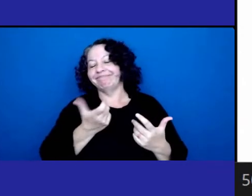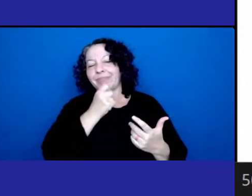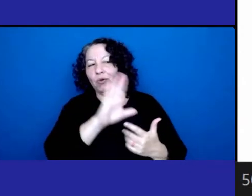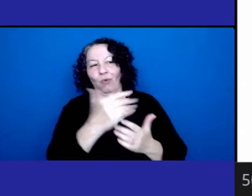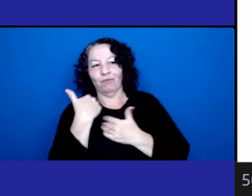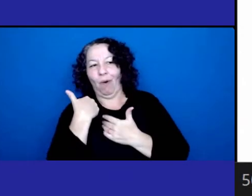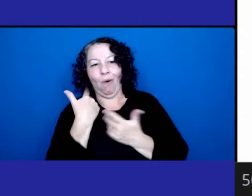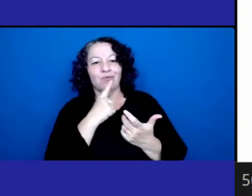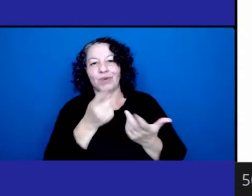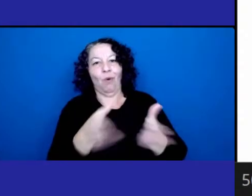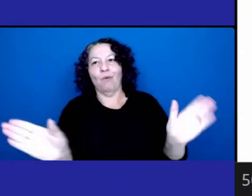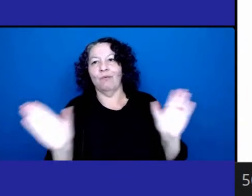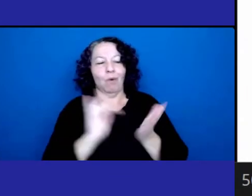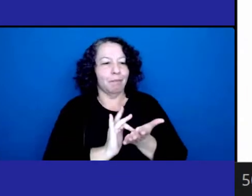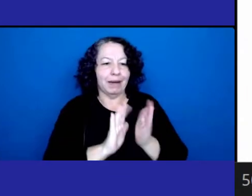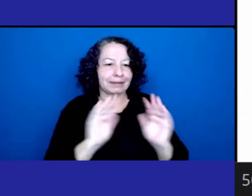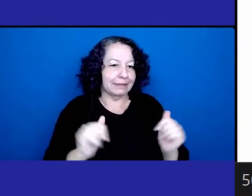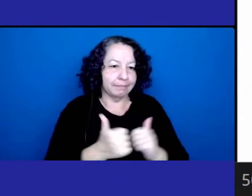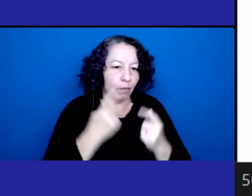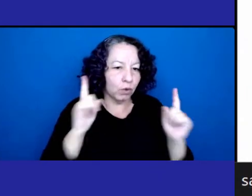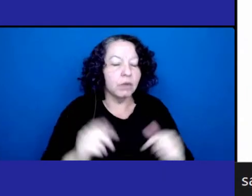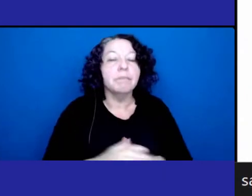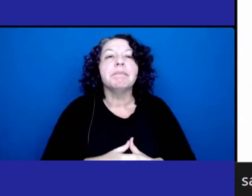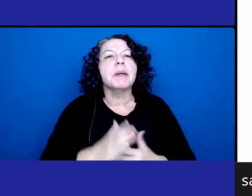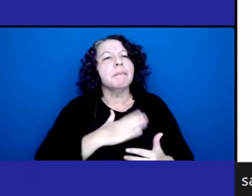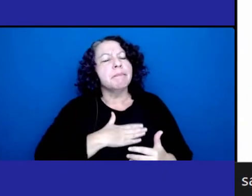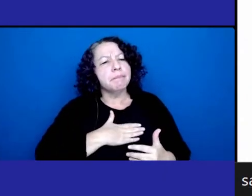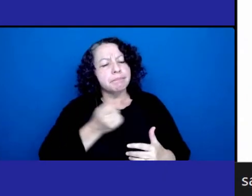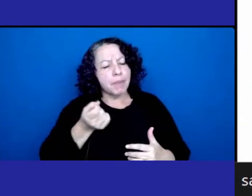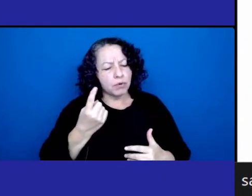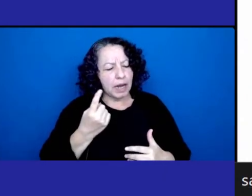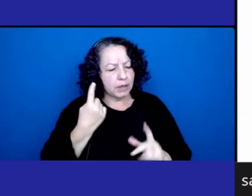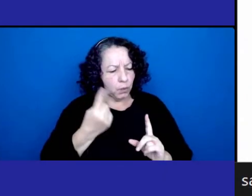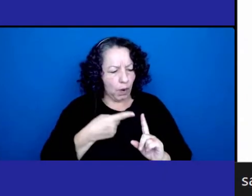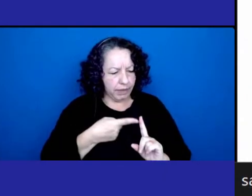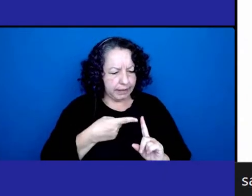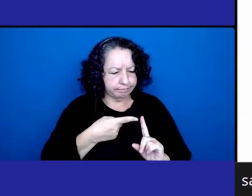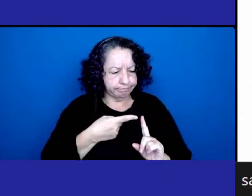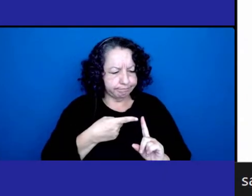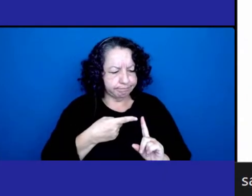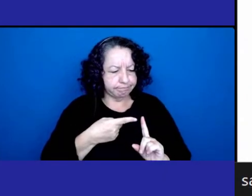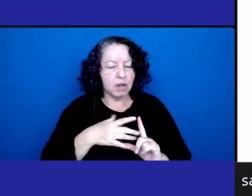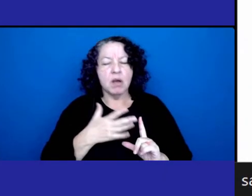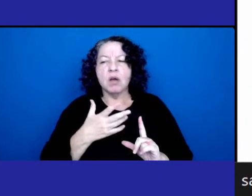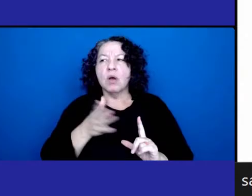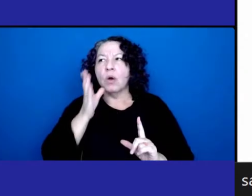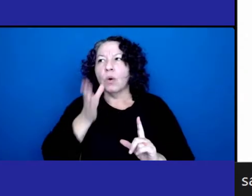medical system. So if I understand this, for one thing, we're going to pay for some people more than